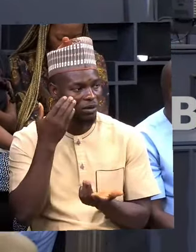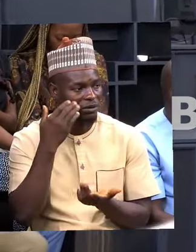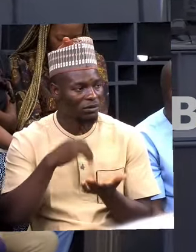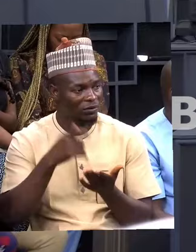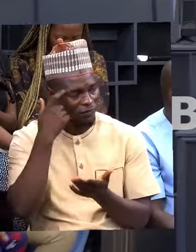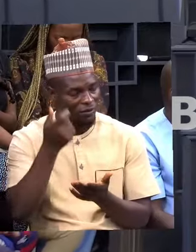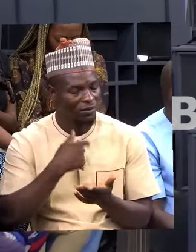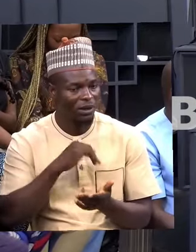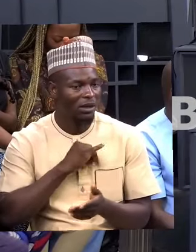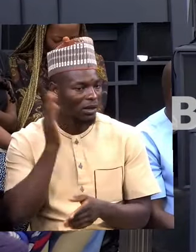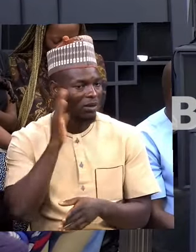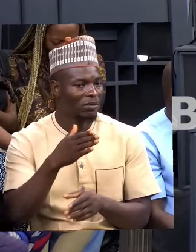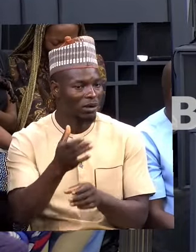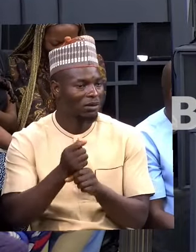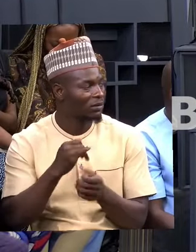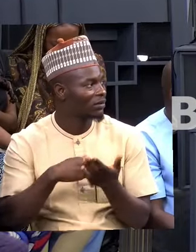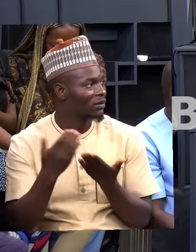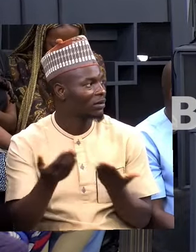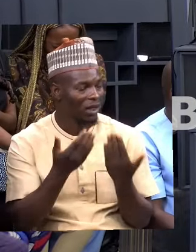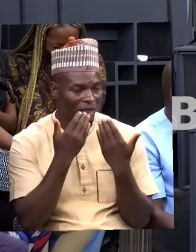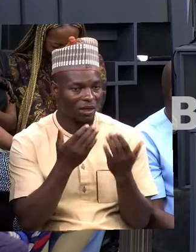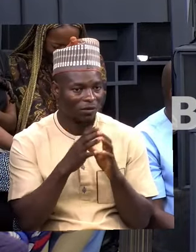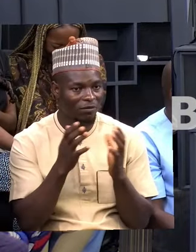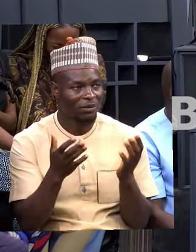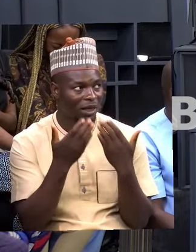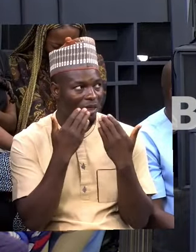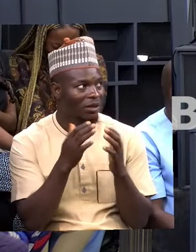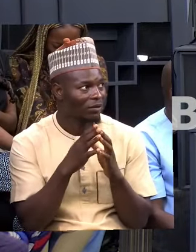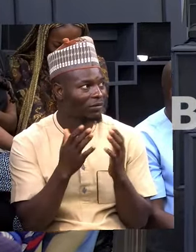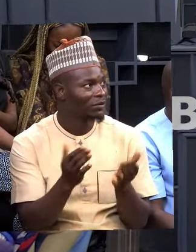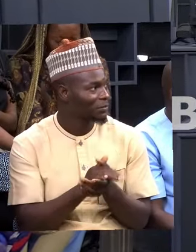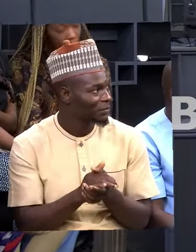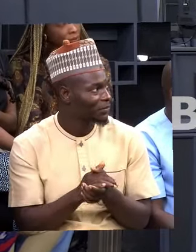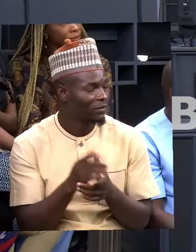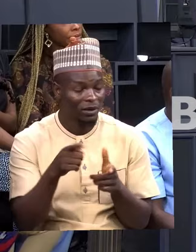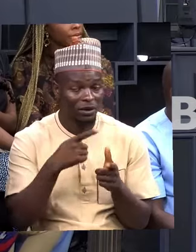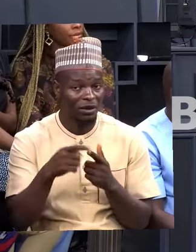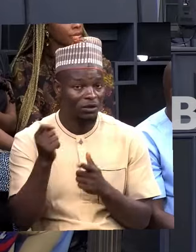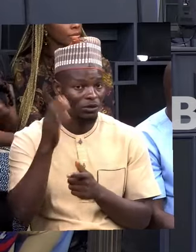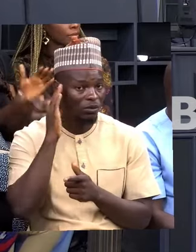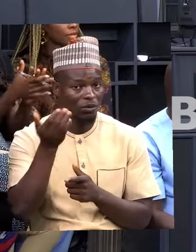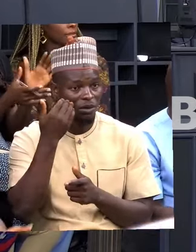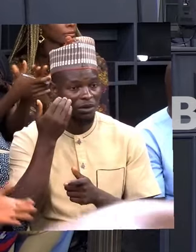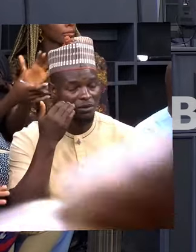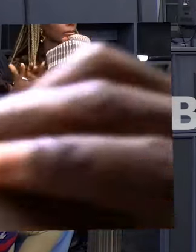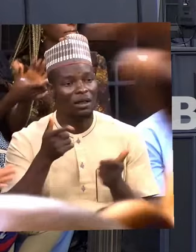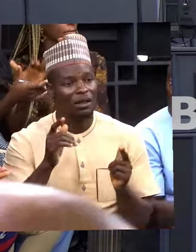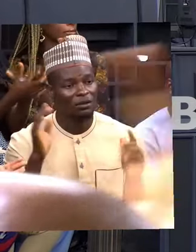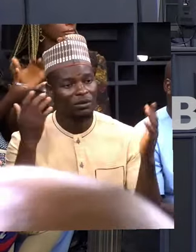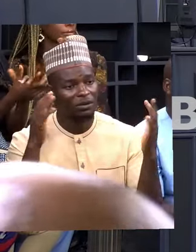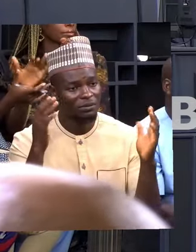Okay, I go receive him here. Yes, sir. Thank you very much. Yes, sir. Thank you. Thank you. Yes, sir. Then she go acknowledge. Okay, sir. Make we appreciate them.